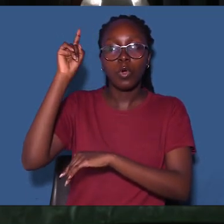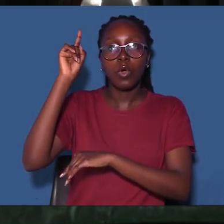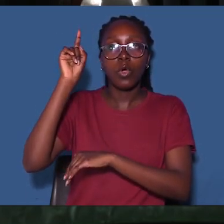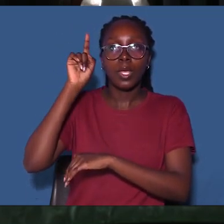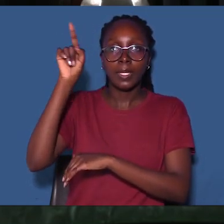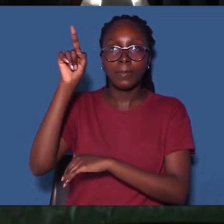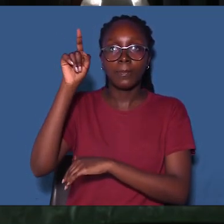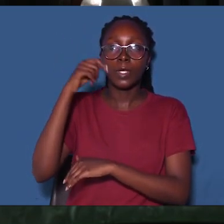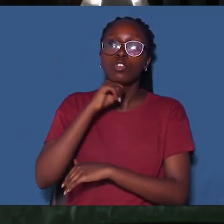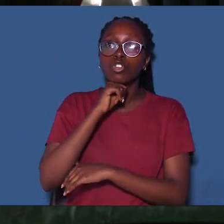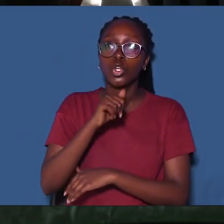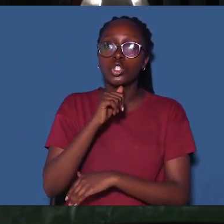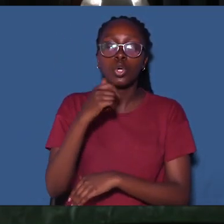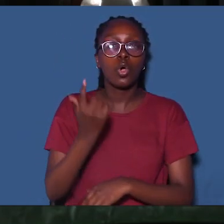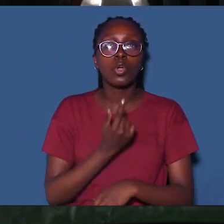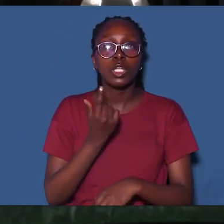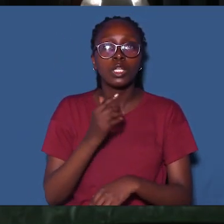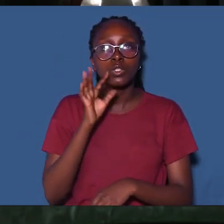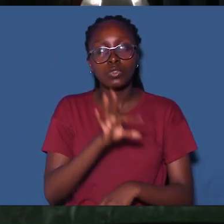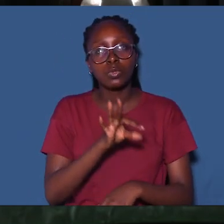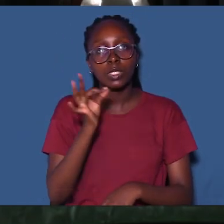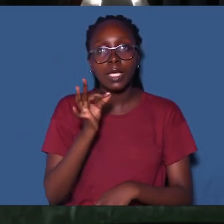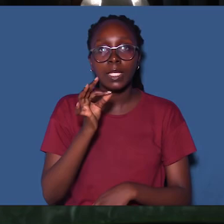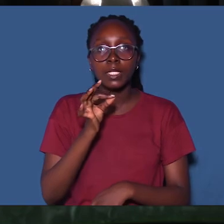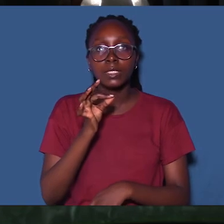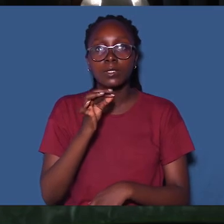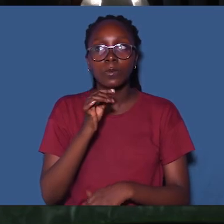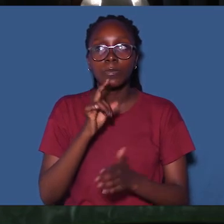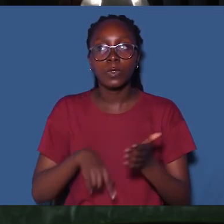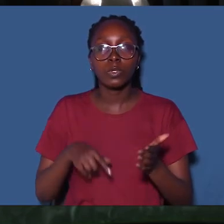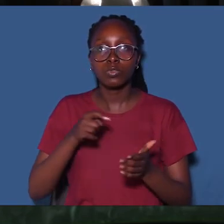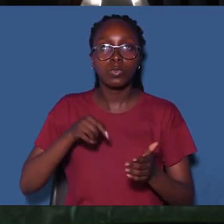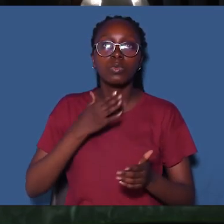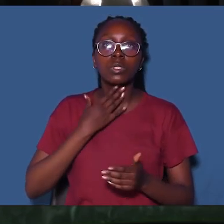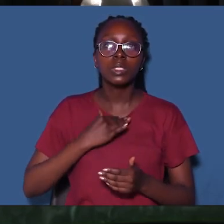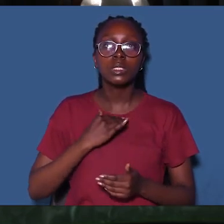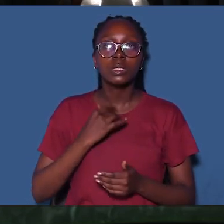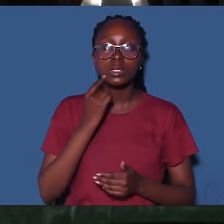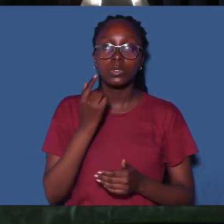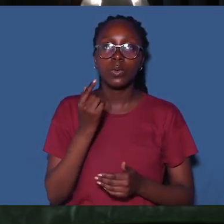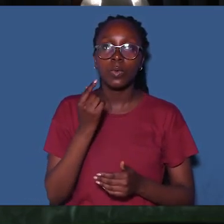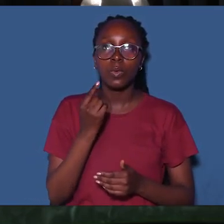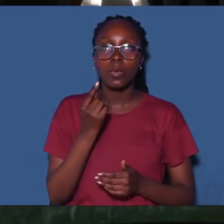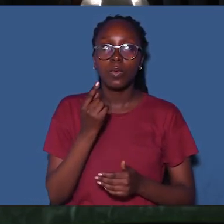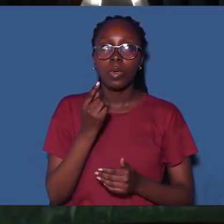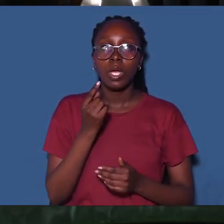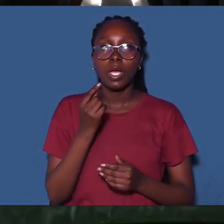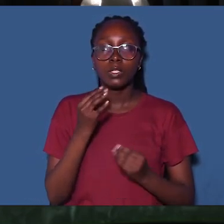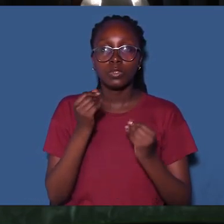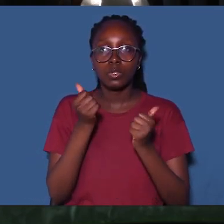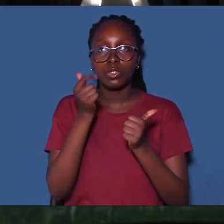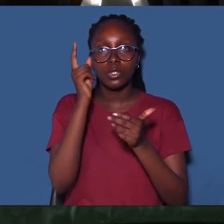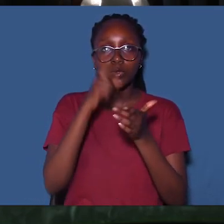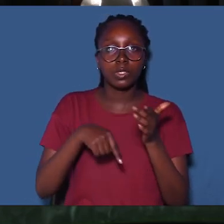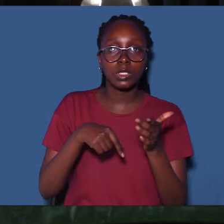so that we can fulfill our own fleshly desires. And so the remedy that Jesus gives us